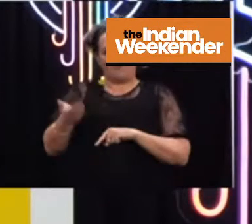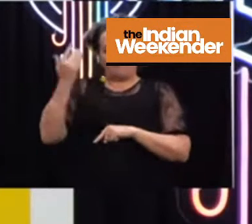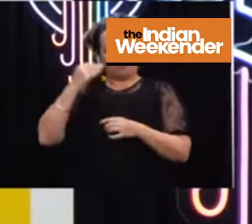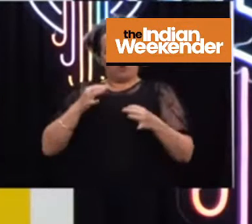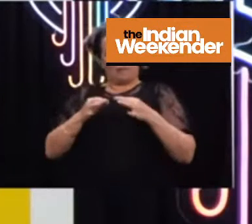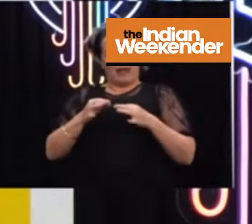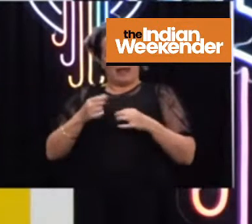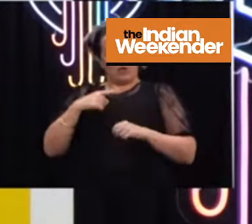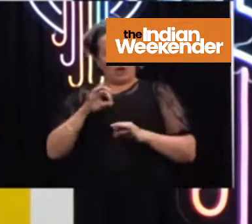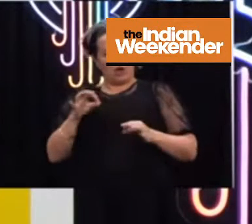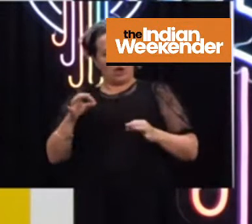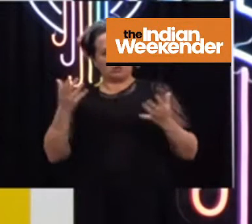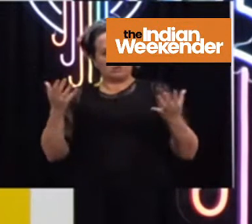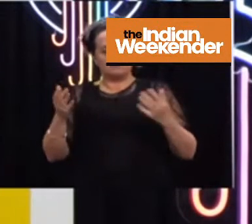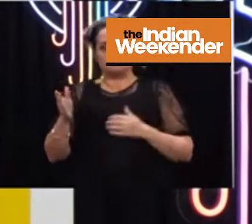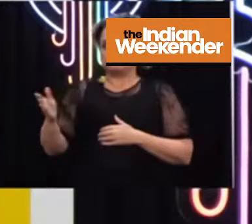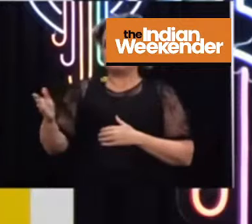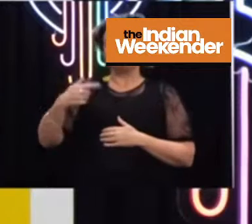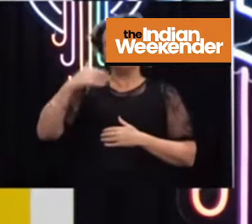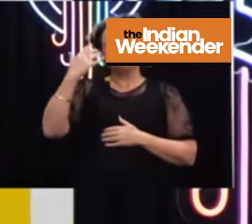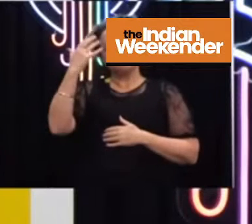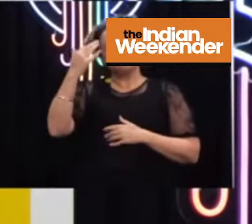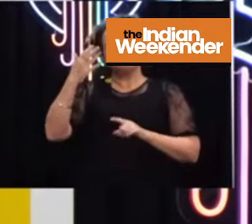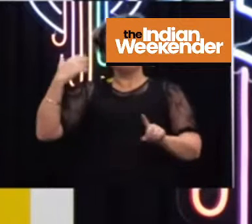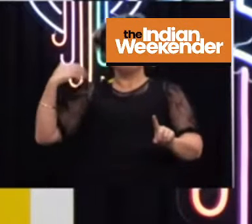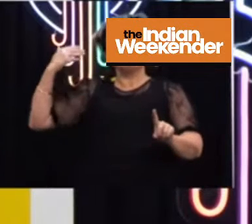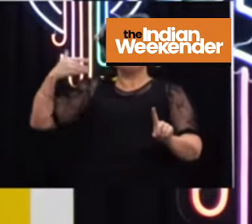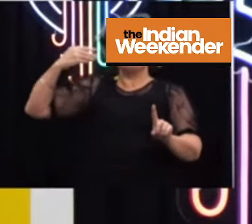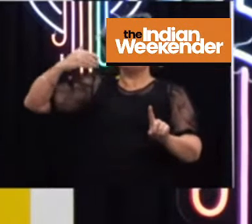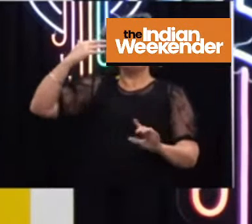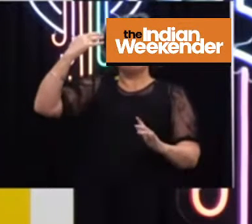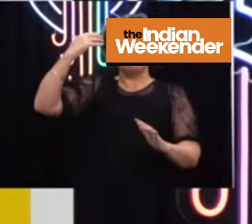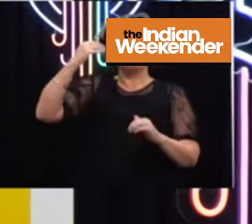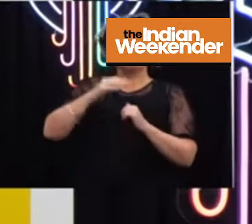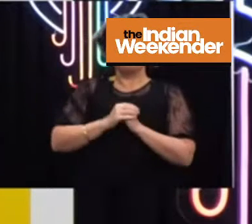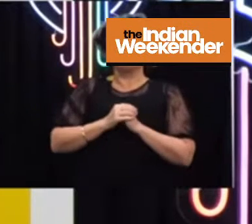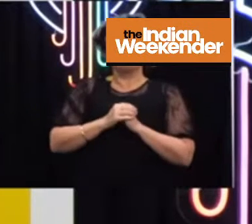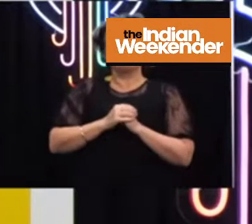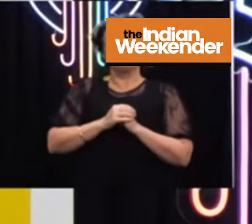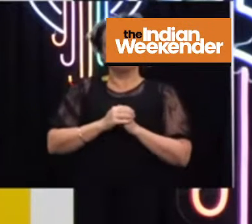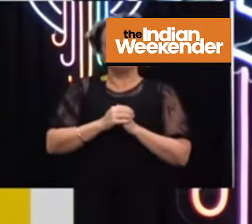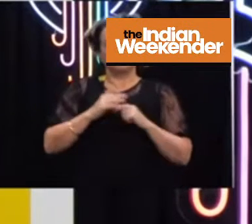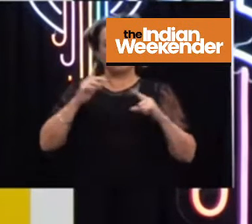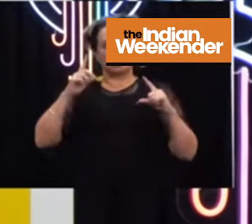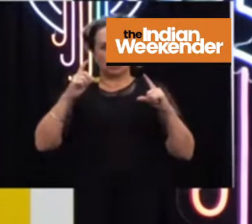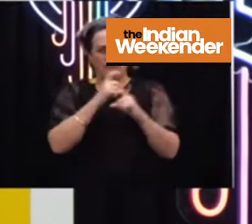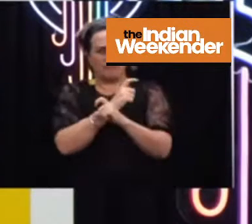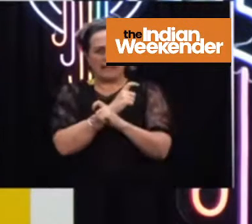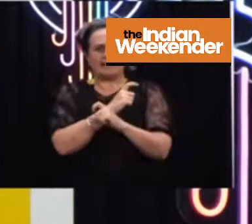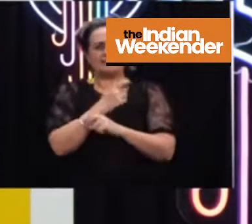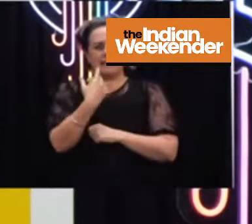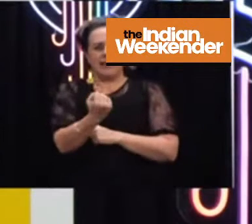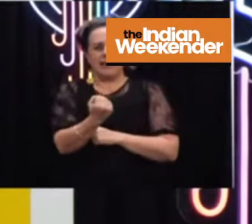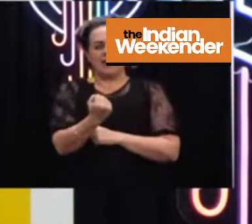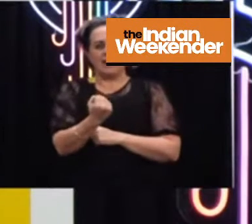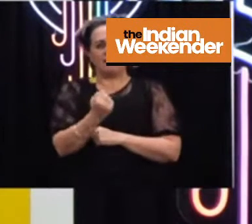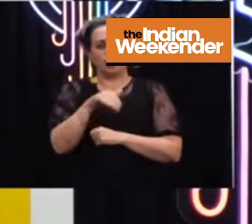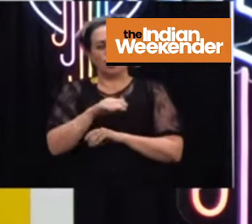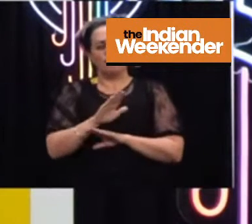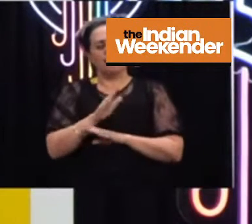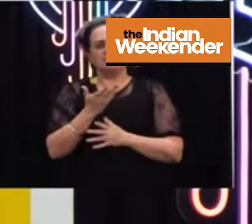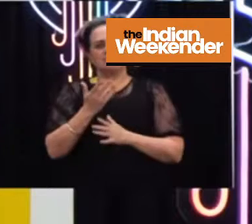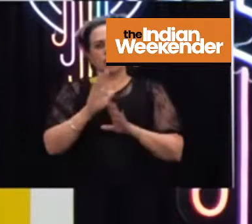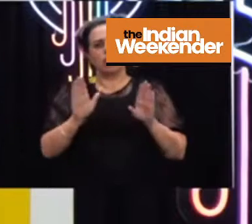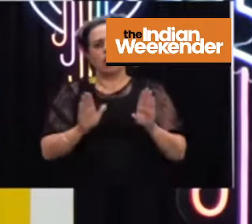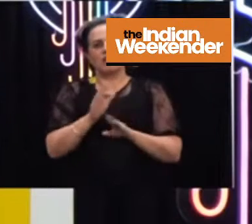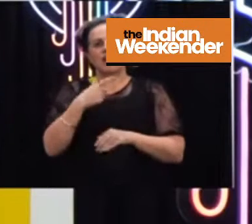under consideration for a while. The complexity, of course, being that that for our teaching